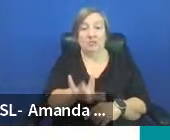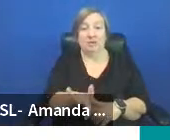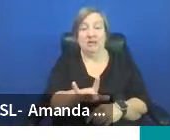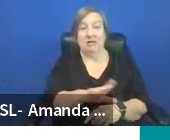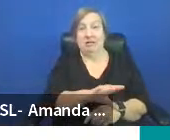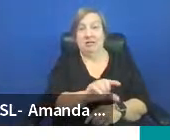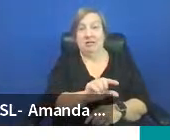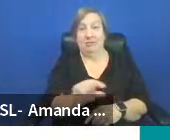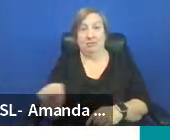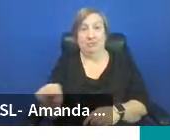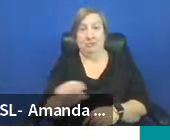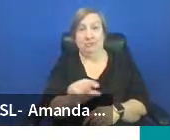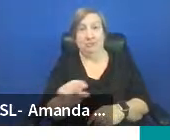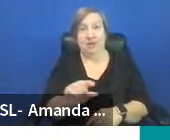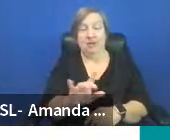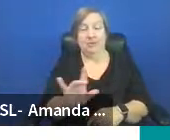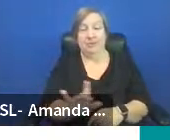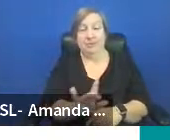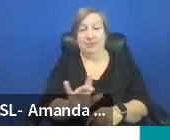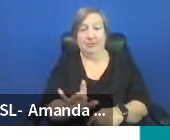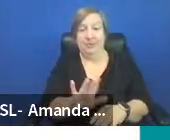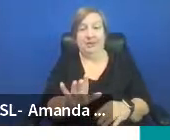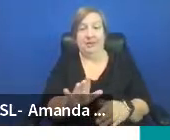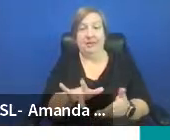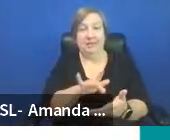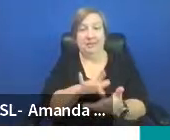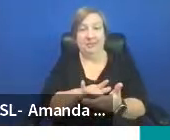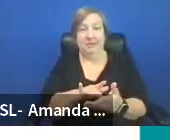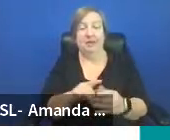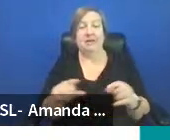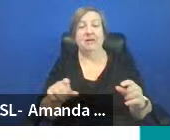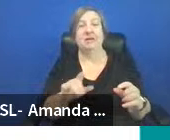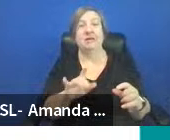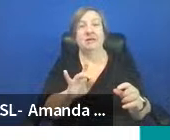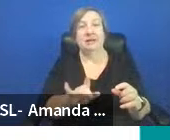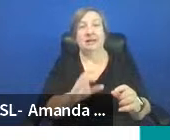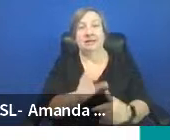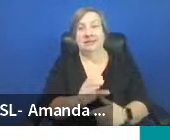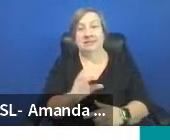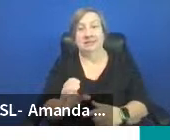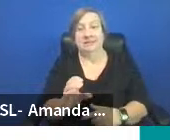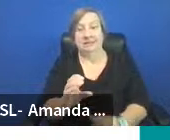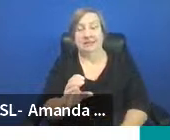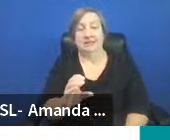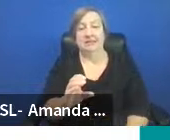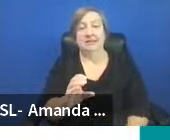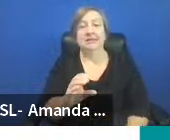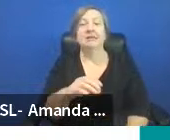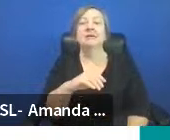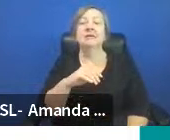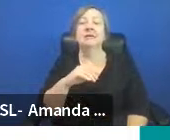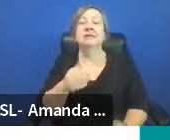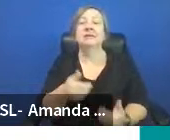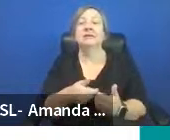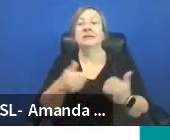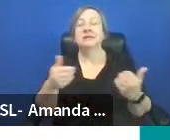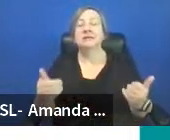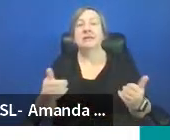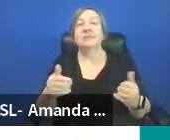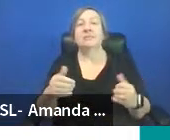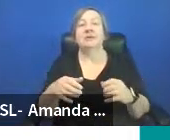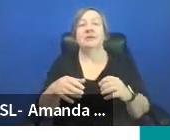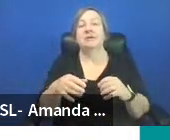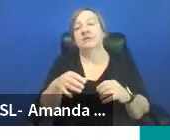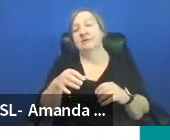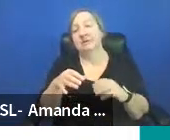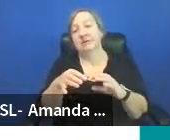menu, hover your mouse over the bottom middle of the screen, then click on the CC icon and a separate window with captions will